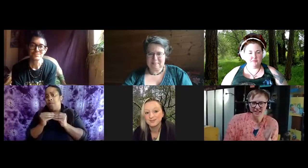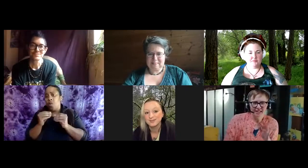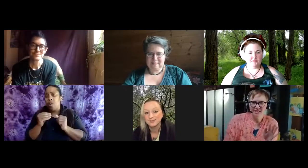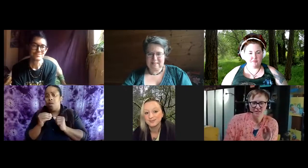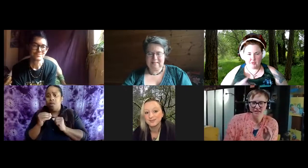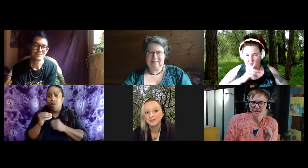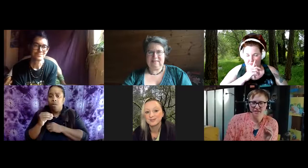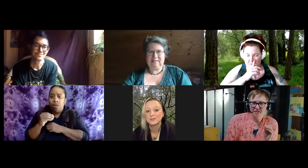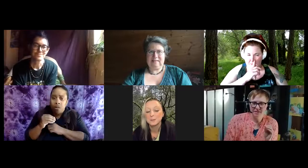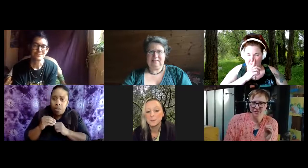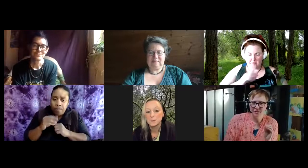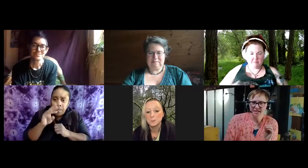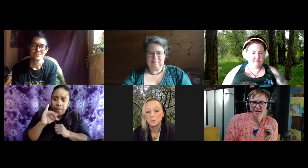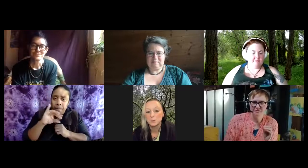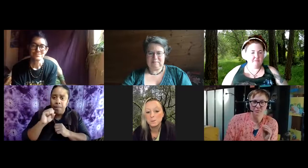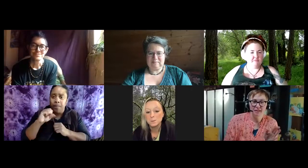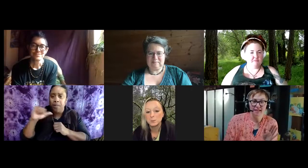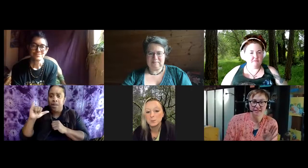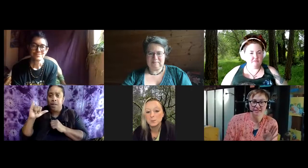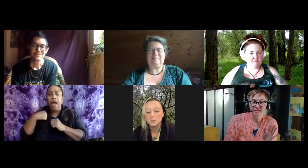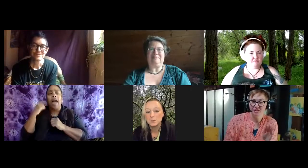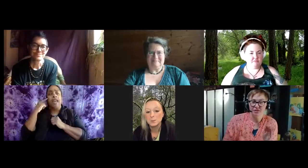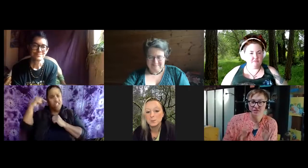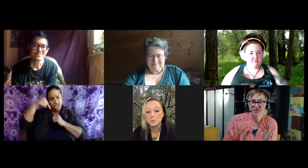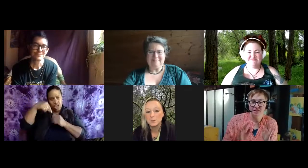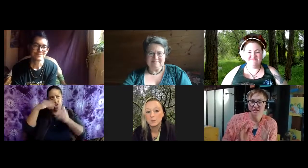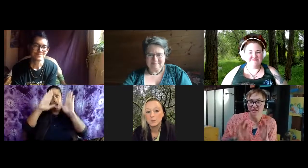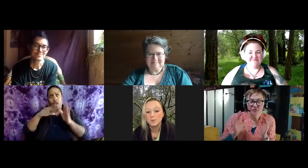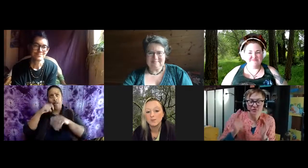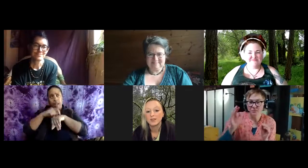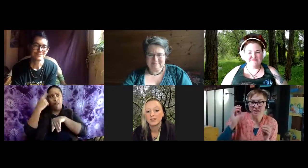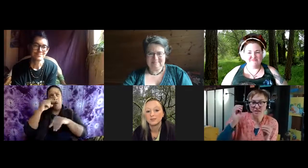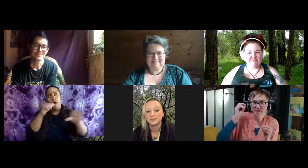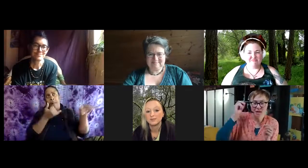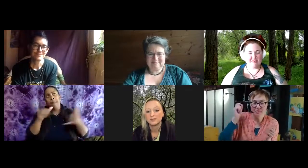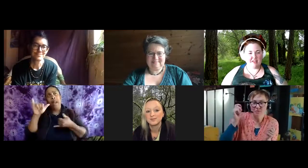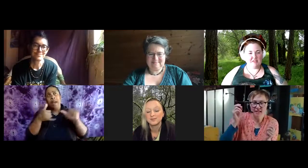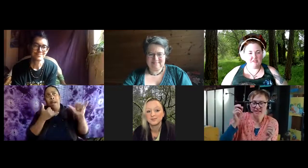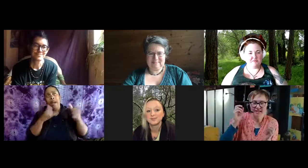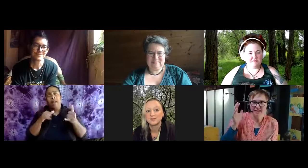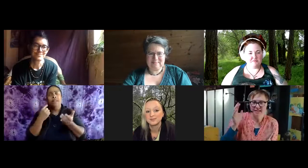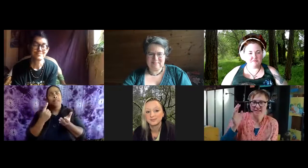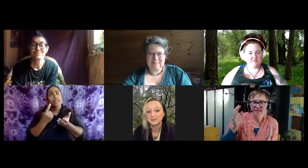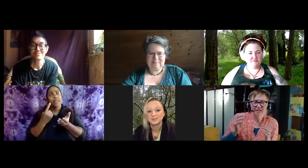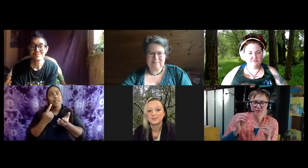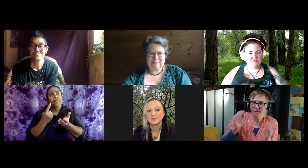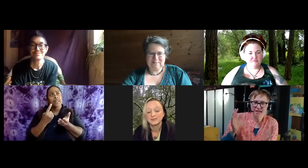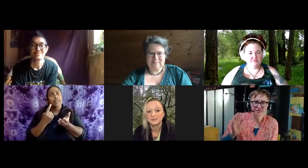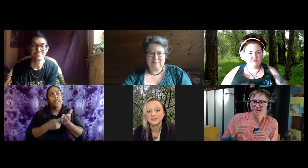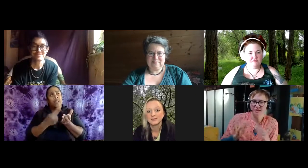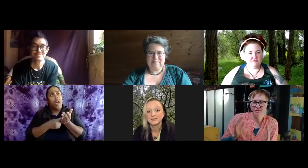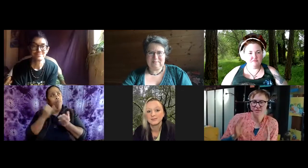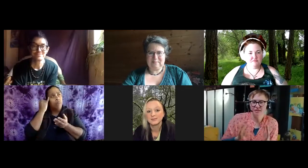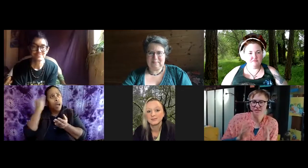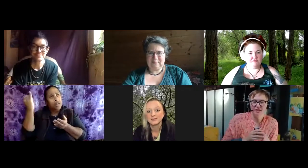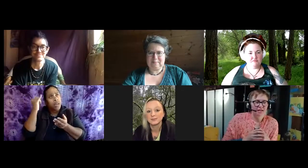that this is a great time for play. If something comes to mind, an idea, a creative